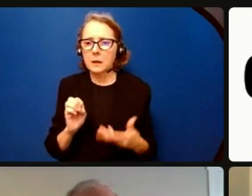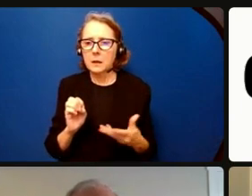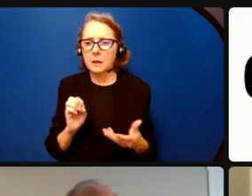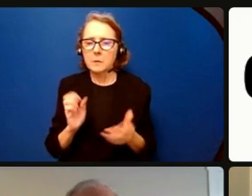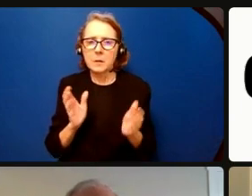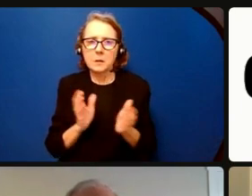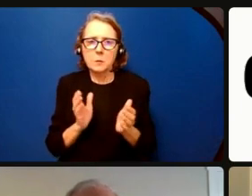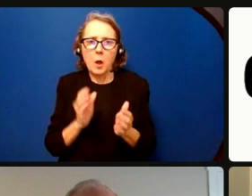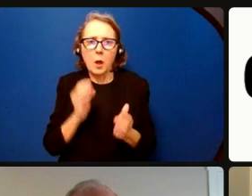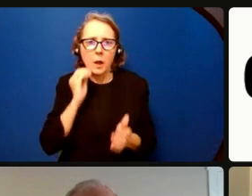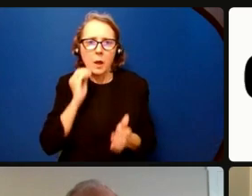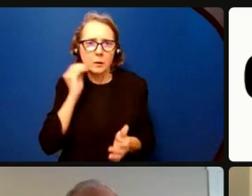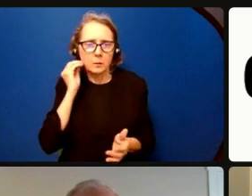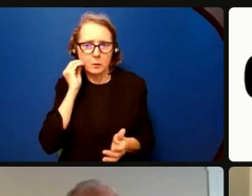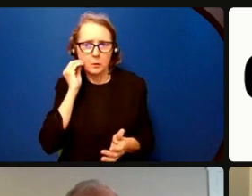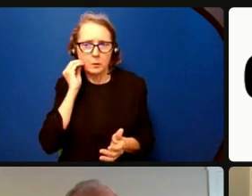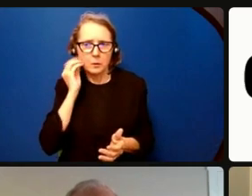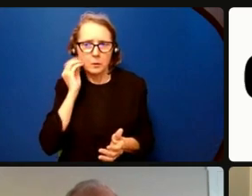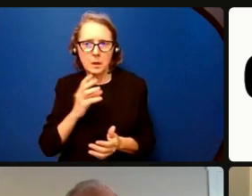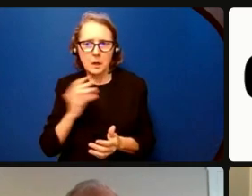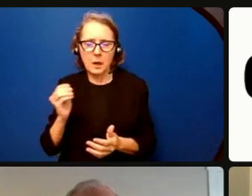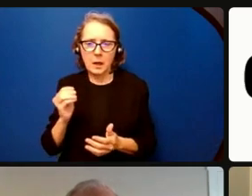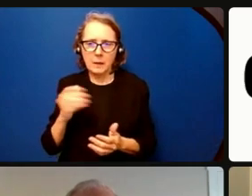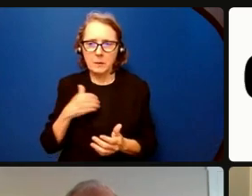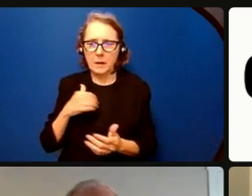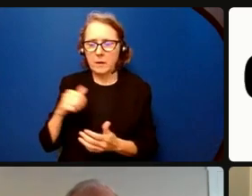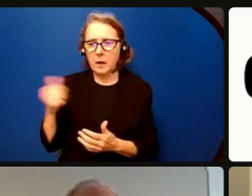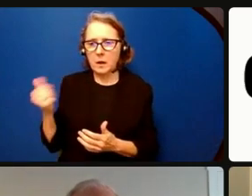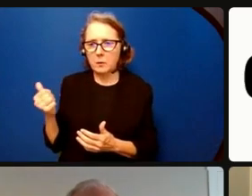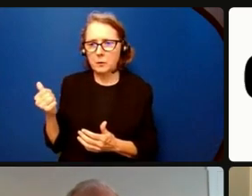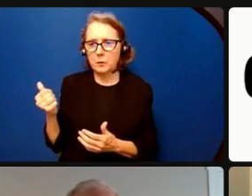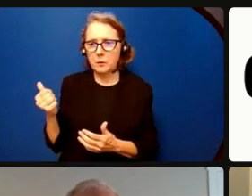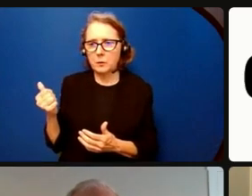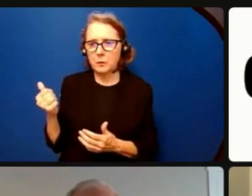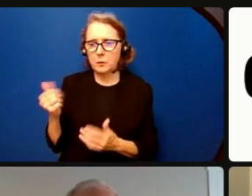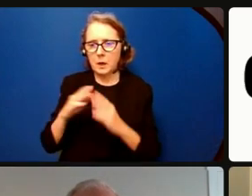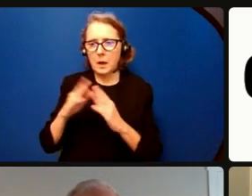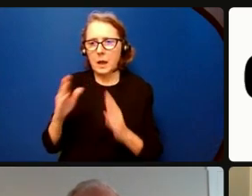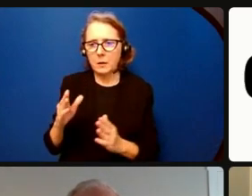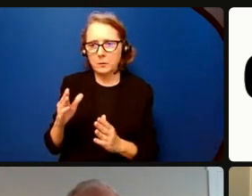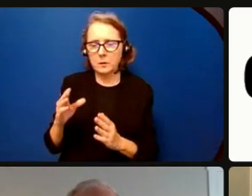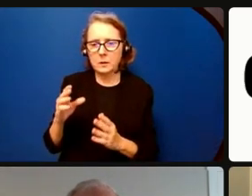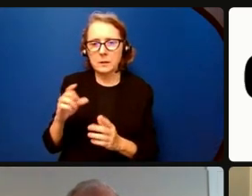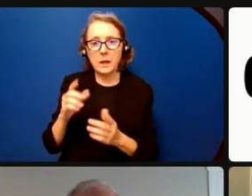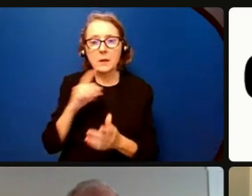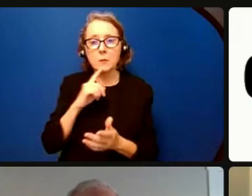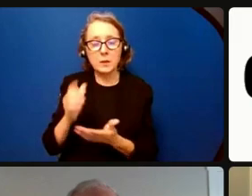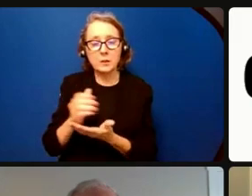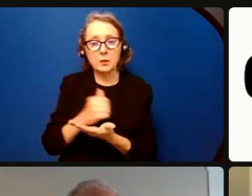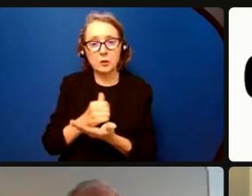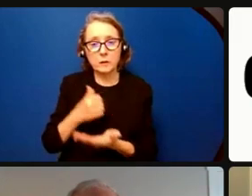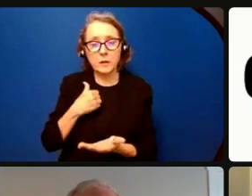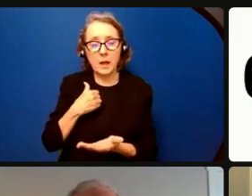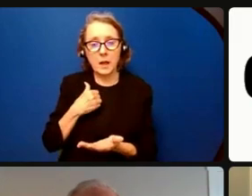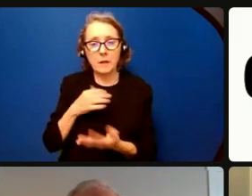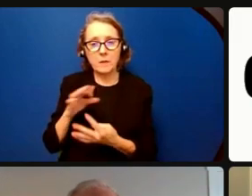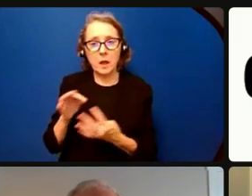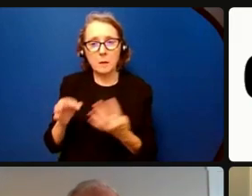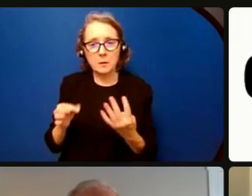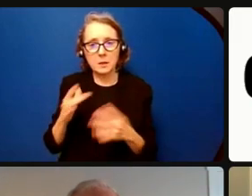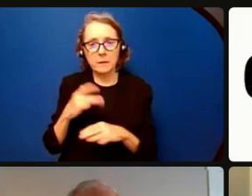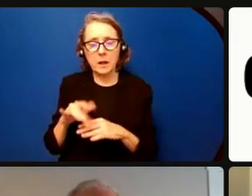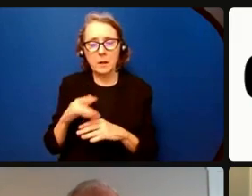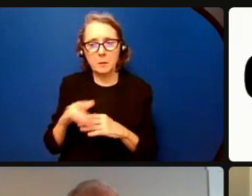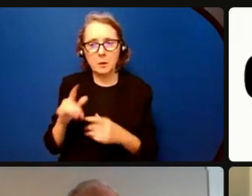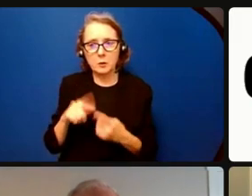small households, and there are other households that deserve to have those options available